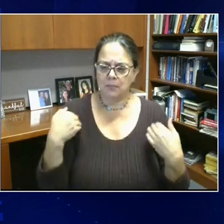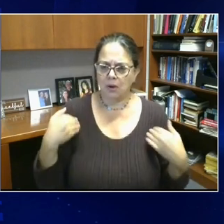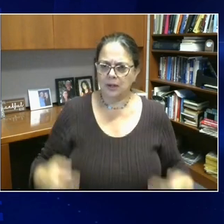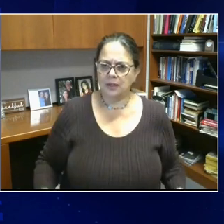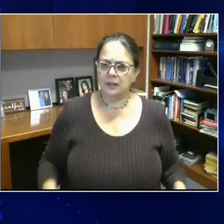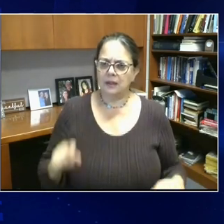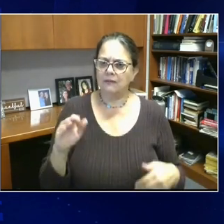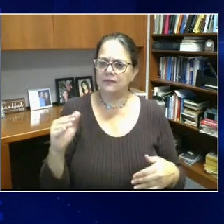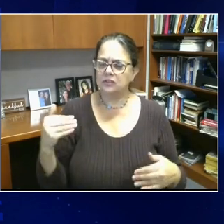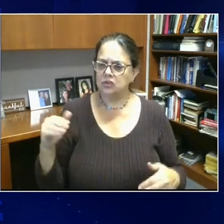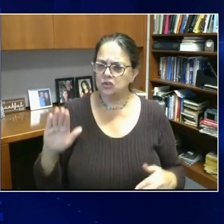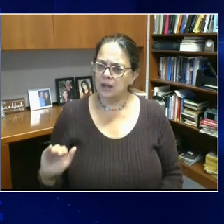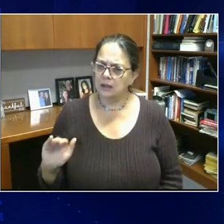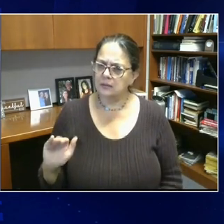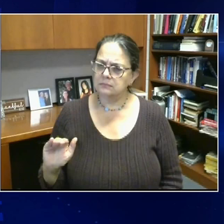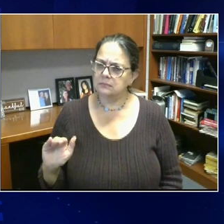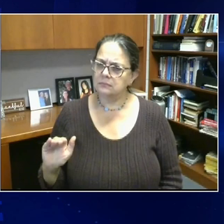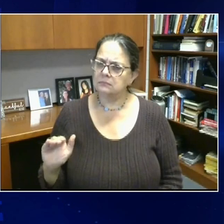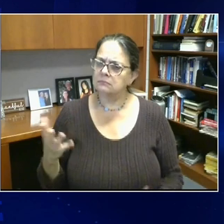for other types of alterations,